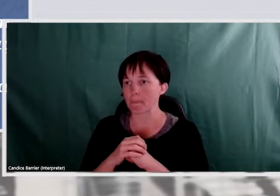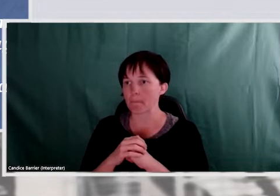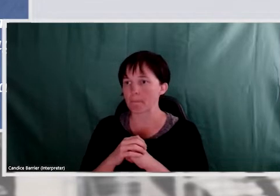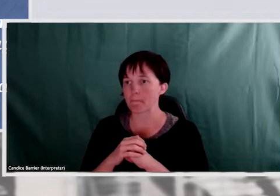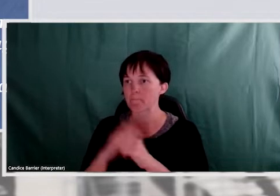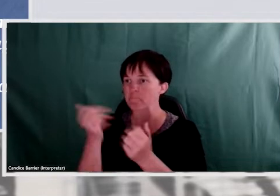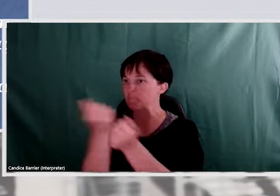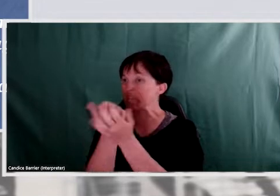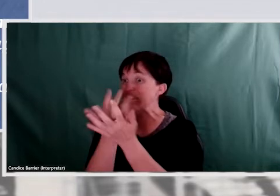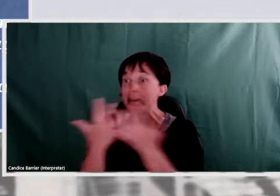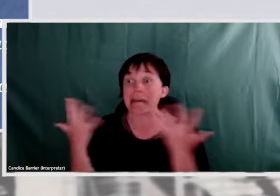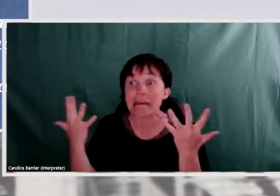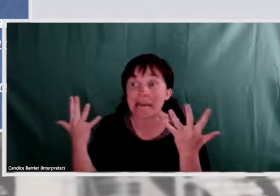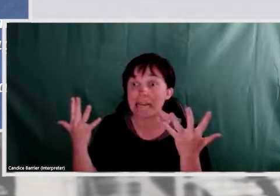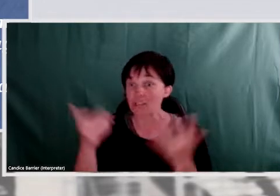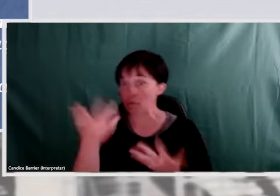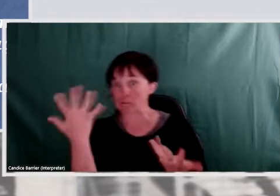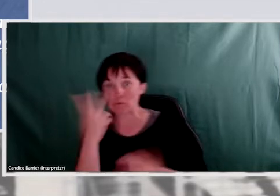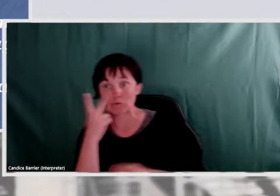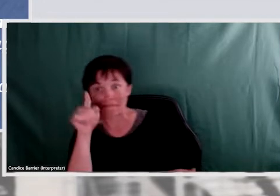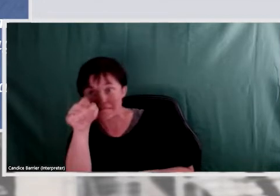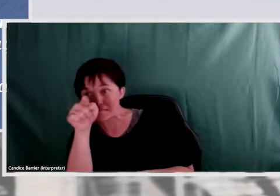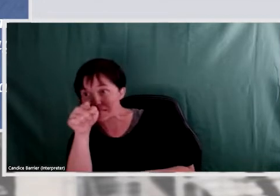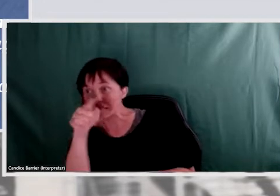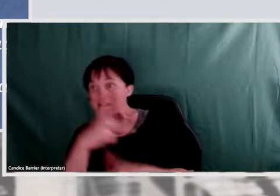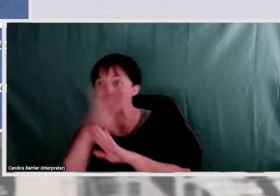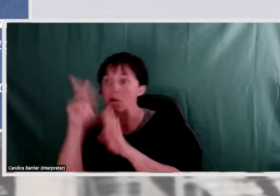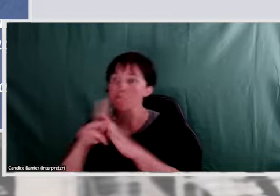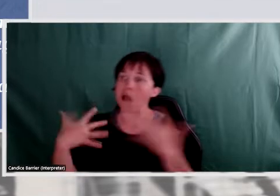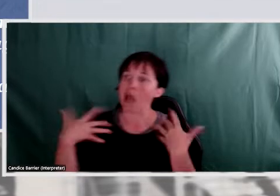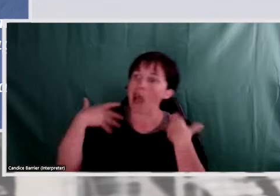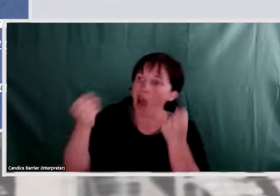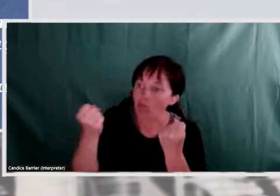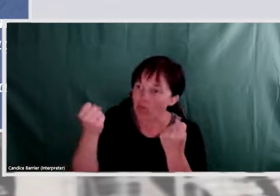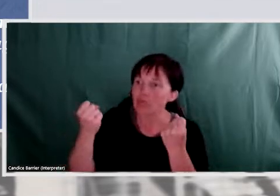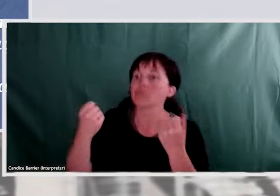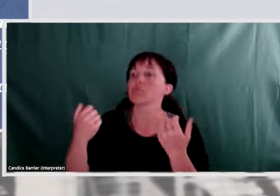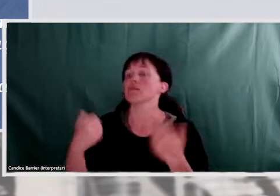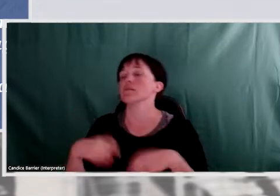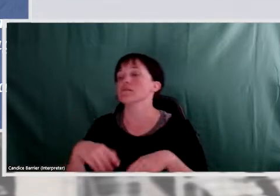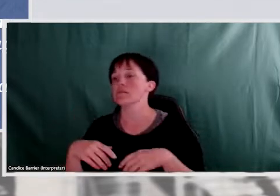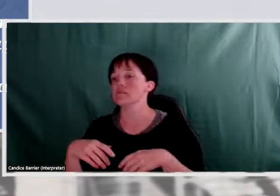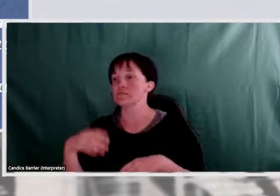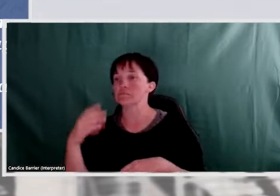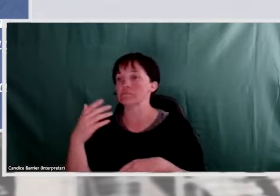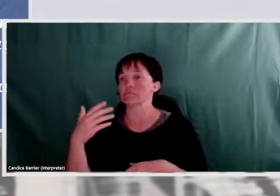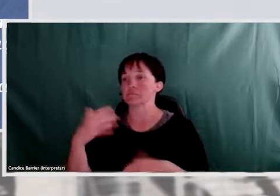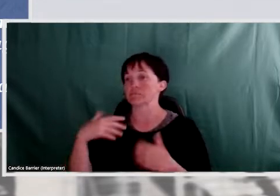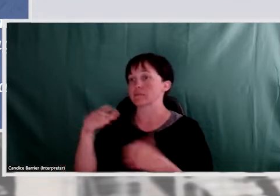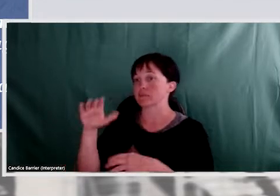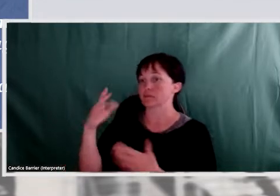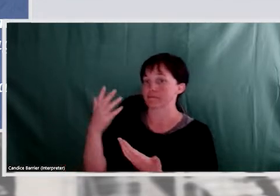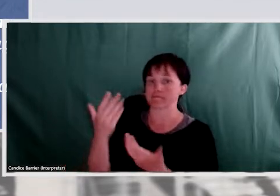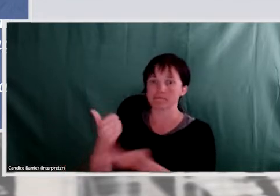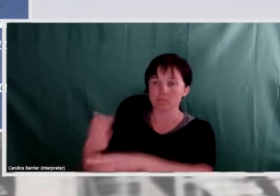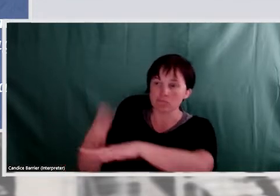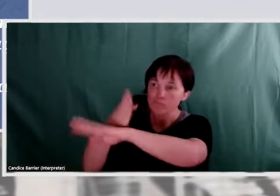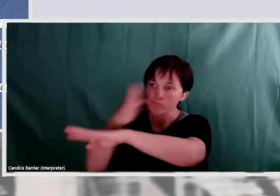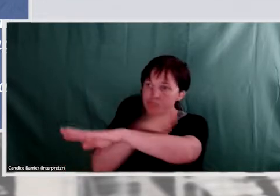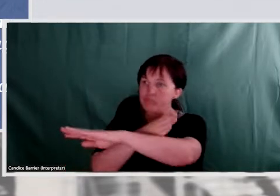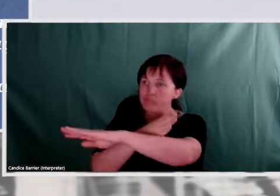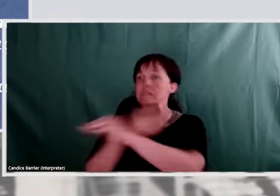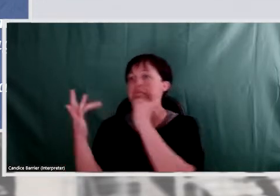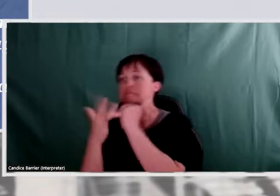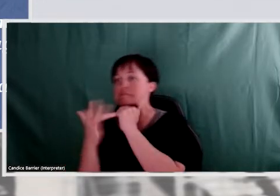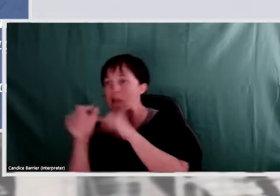anything from what you see here, programs about health and wellness, to arts and enrichment, to the rec to tech work